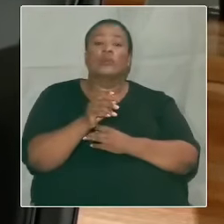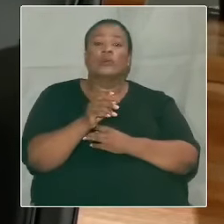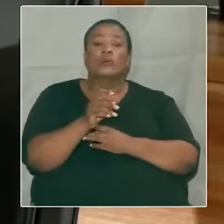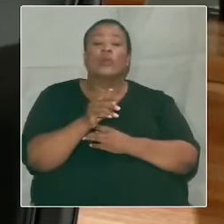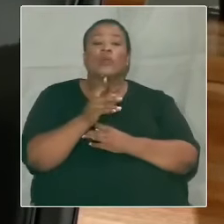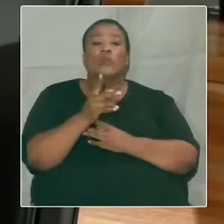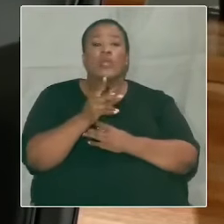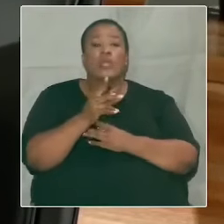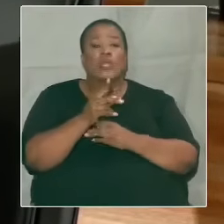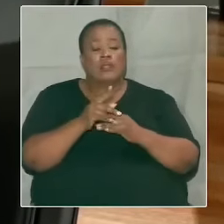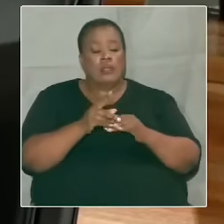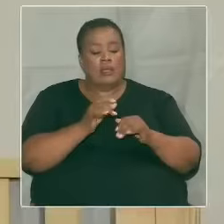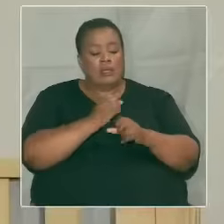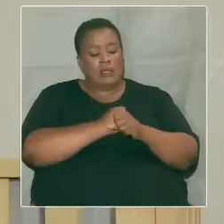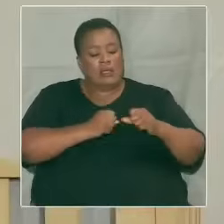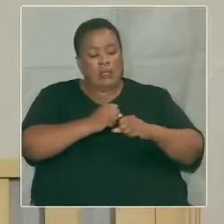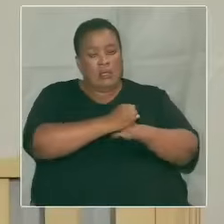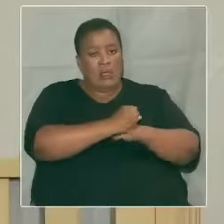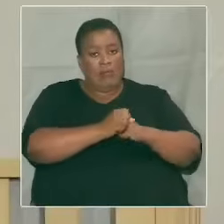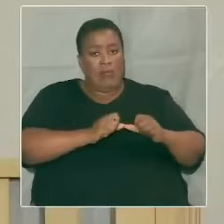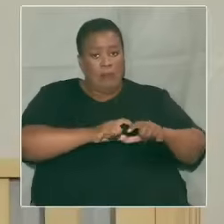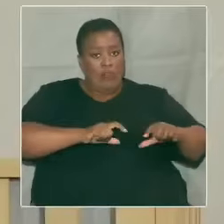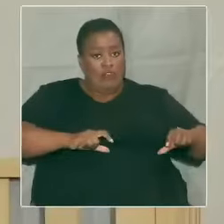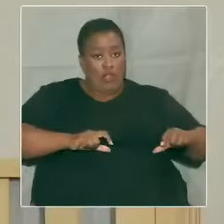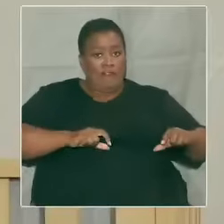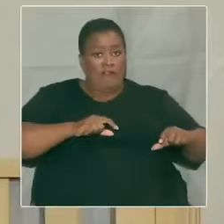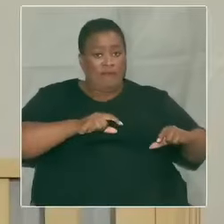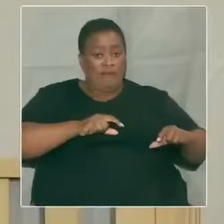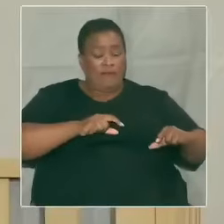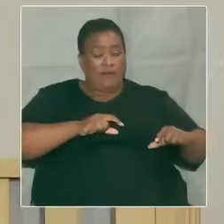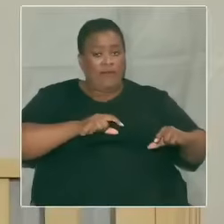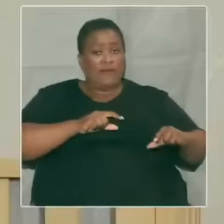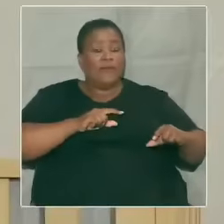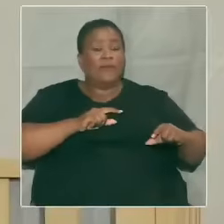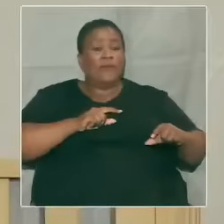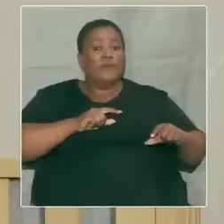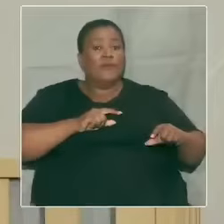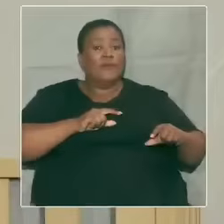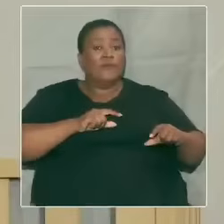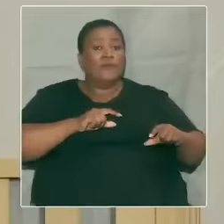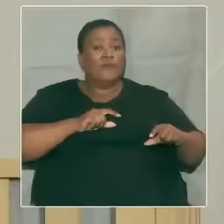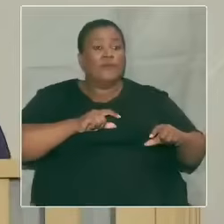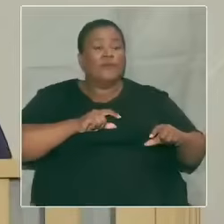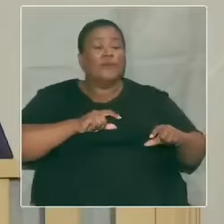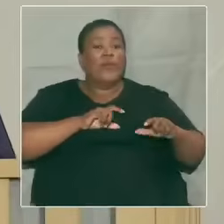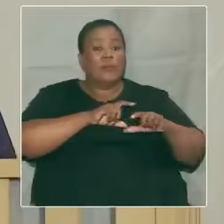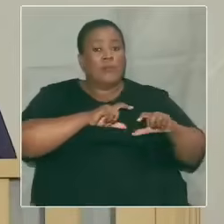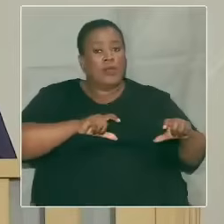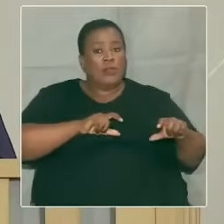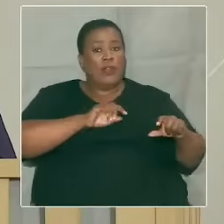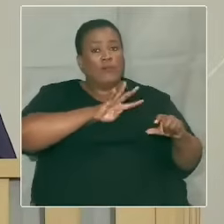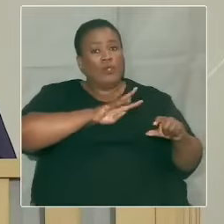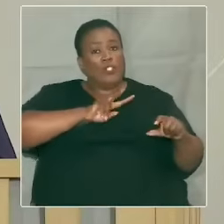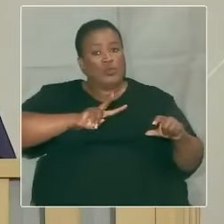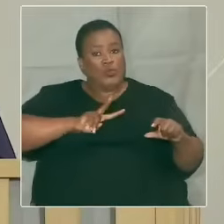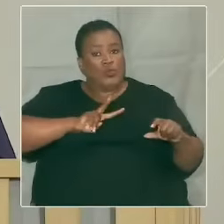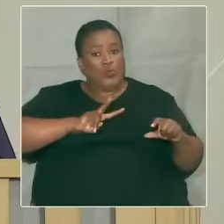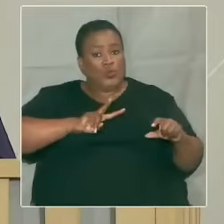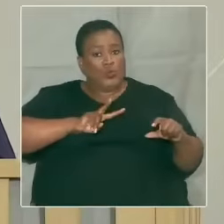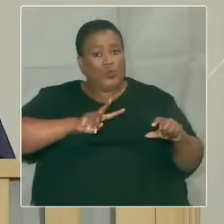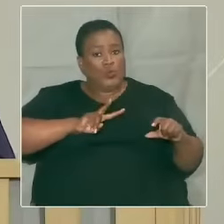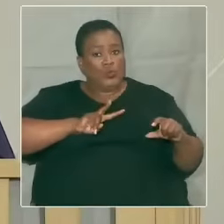concluding paragraph of that section that we're dealing with, in paragraph 42,